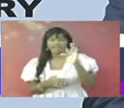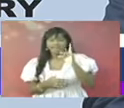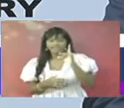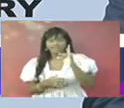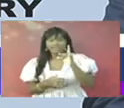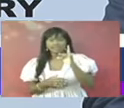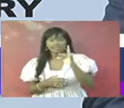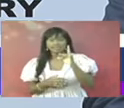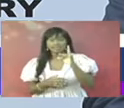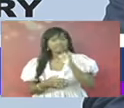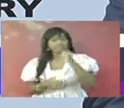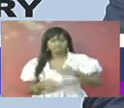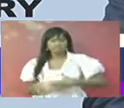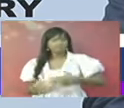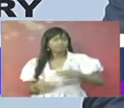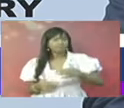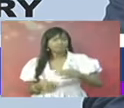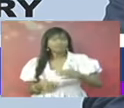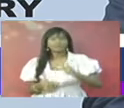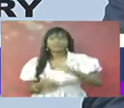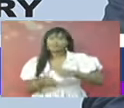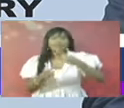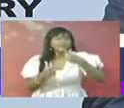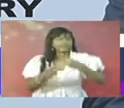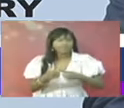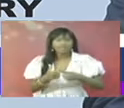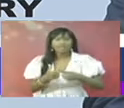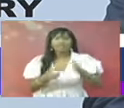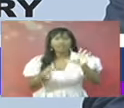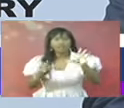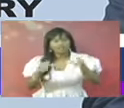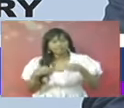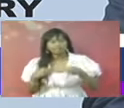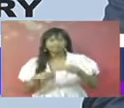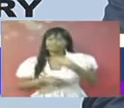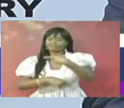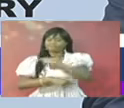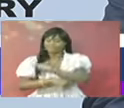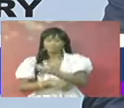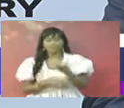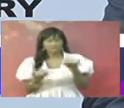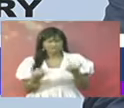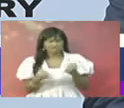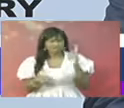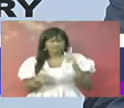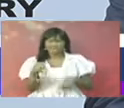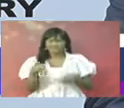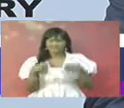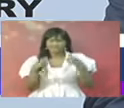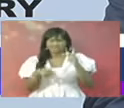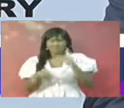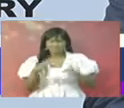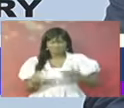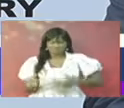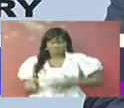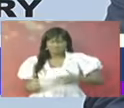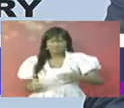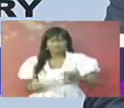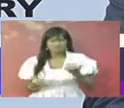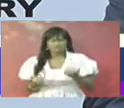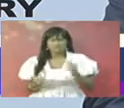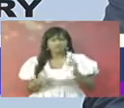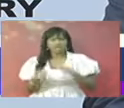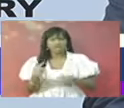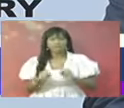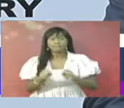know, we haven't given the okay to give the vaccine to pregnant patients at this point. But anyone above 18,